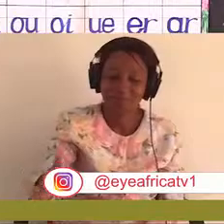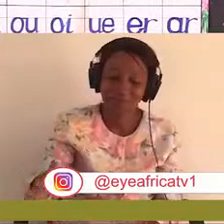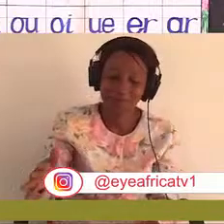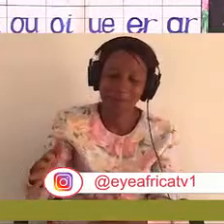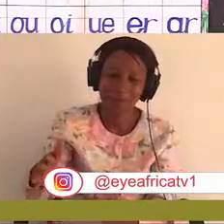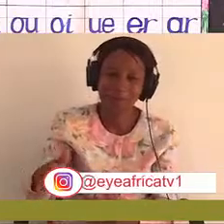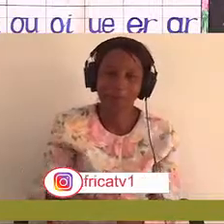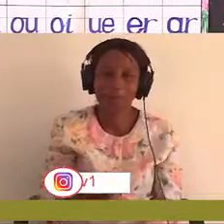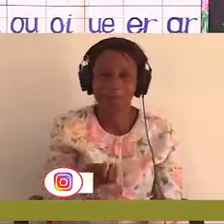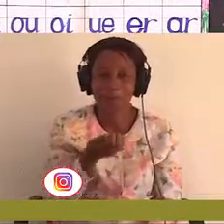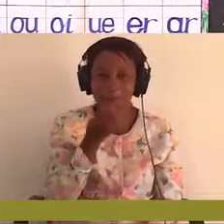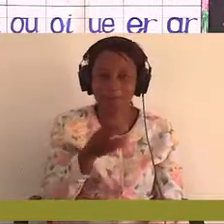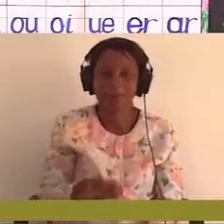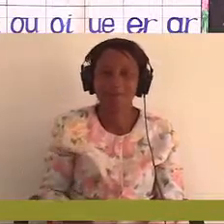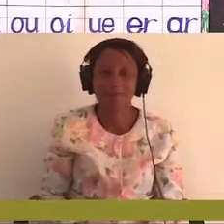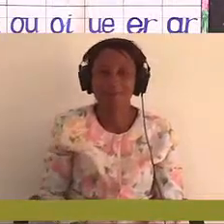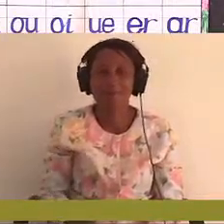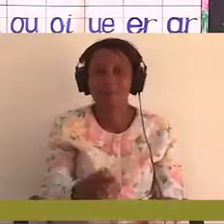Another,